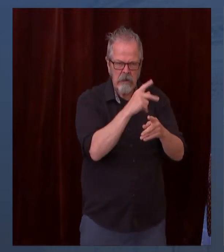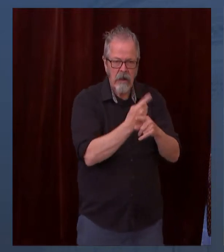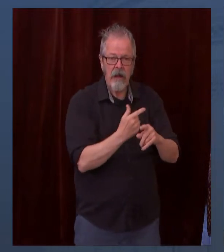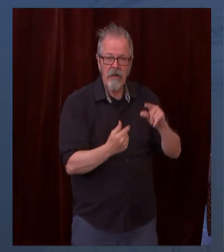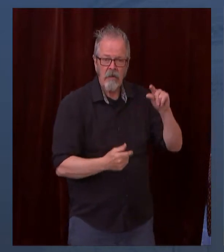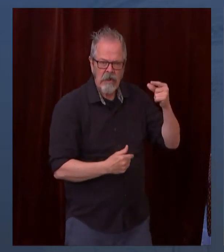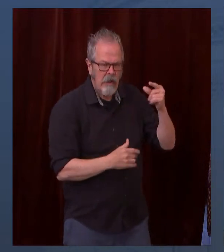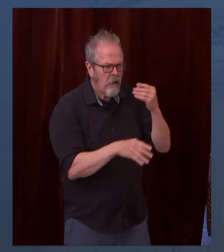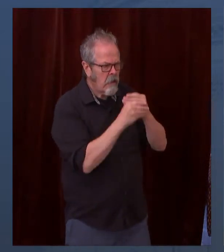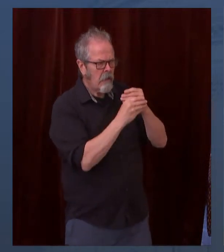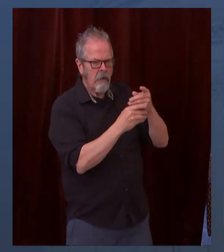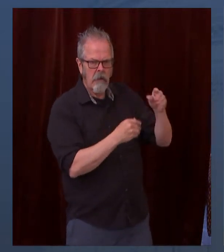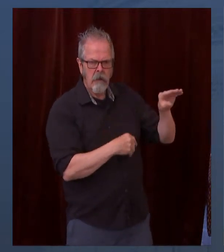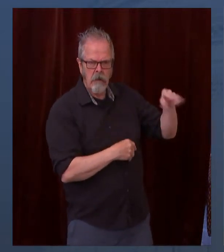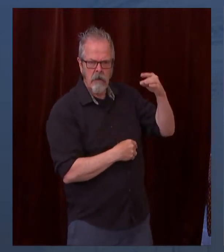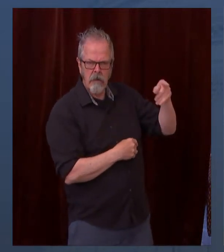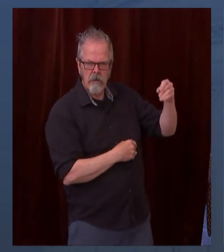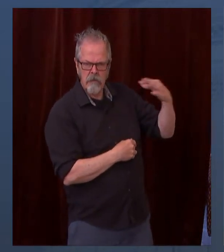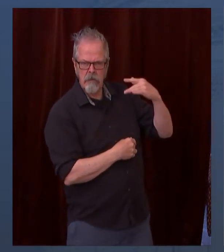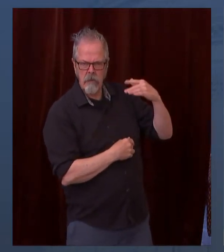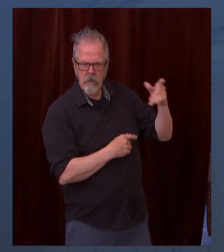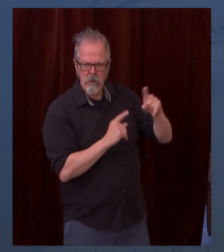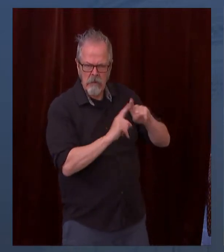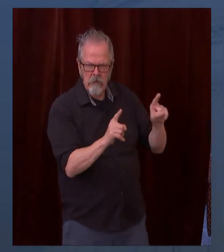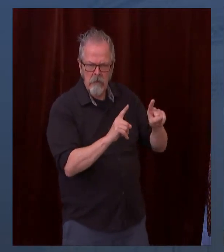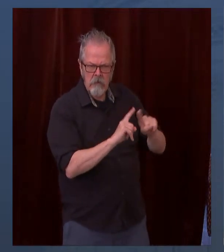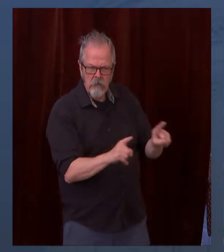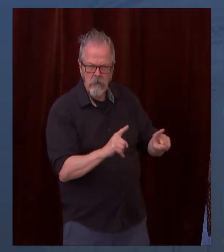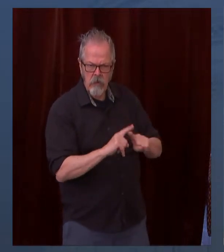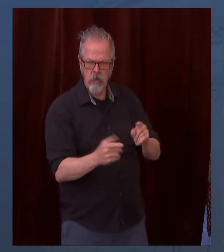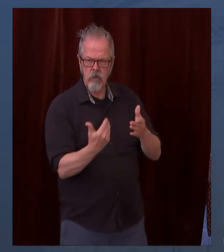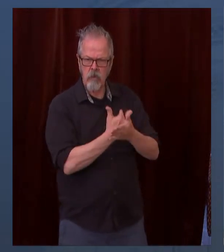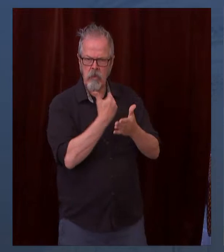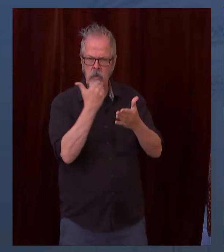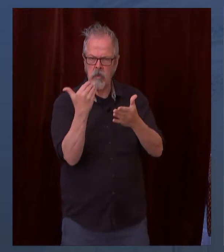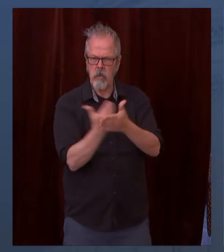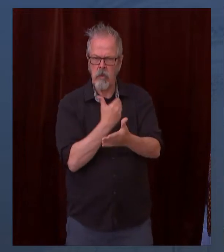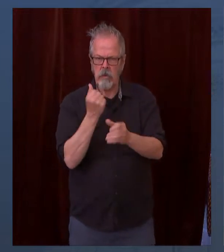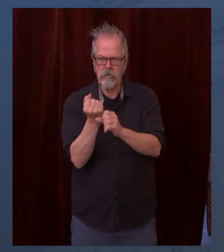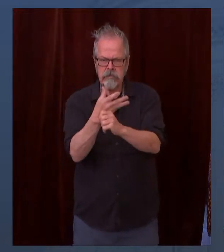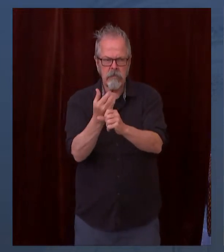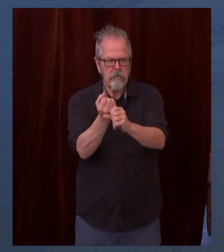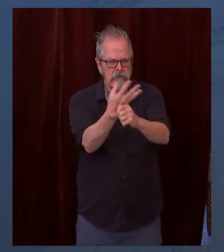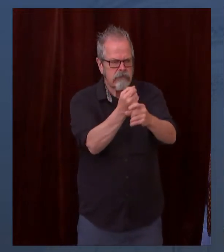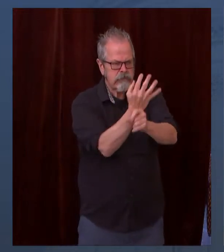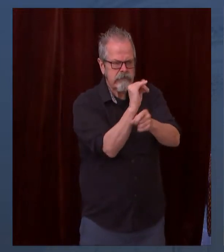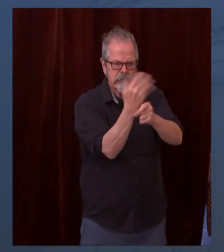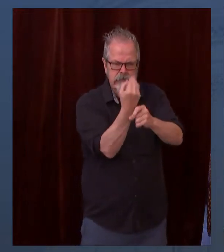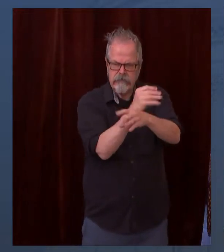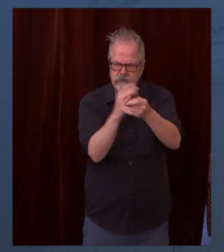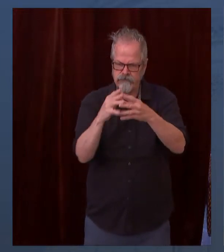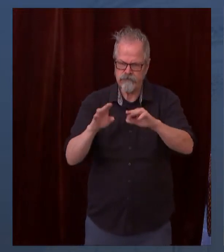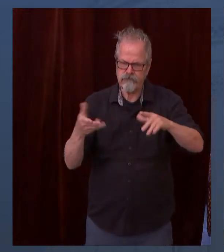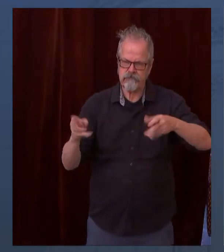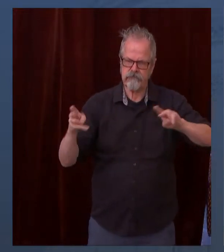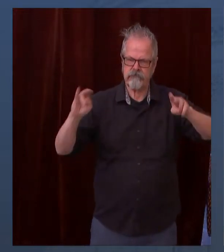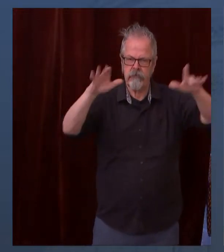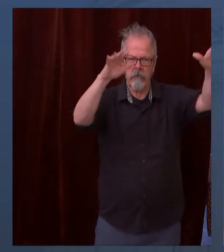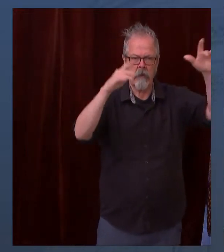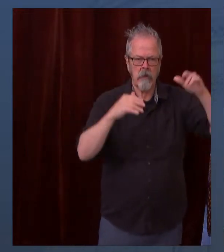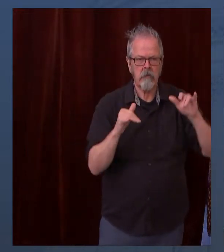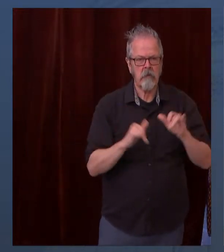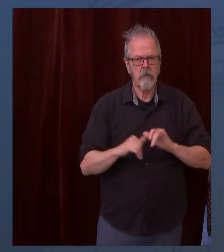see the progression of these varieties. And when we finish the graph, you'll see where we are today, with the